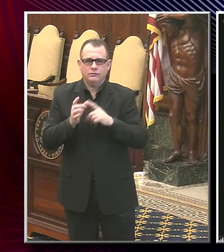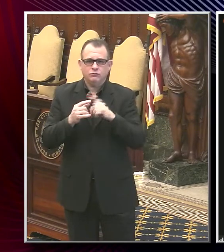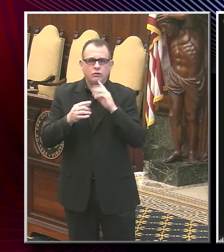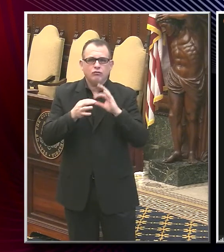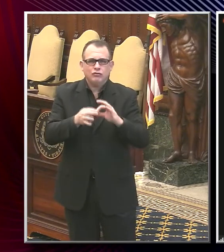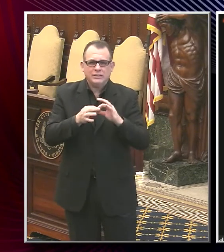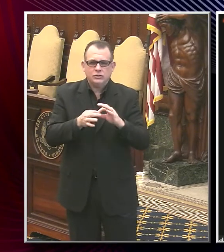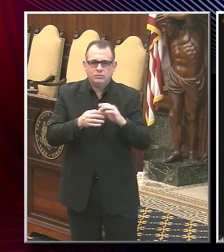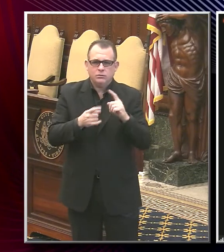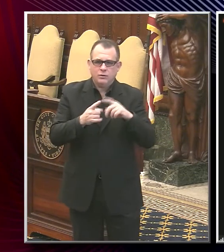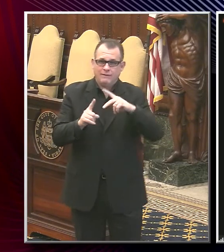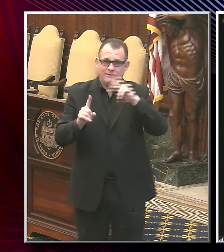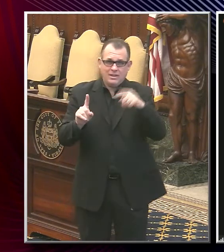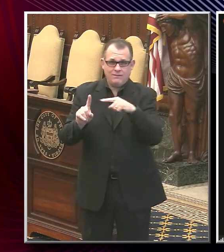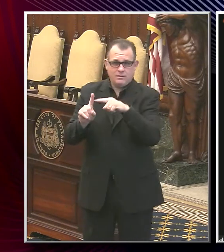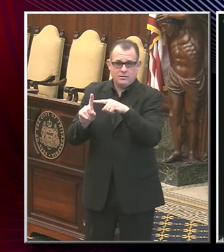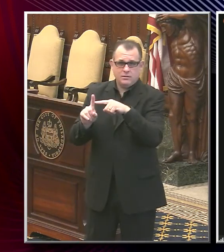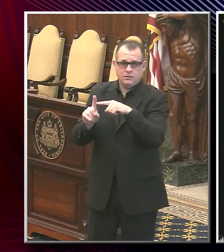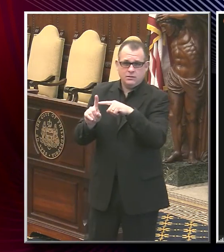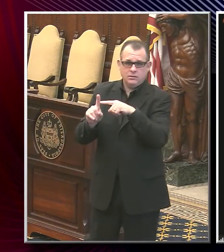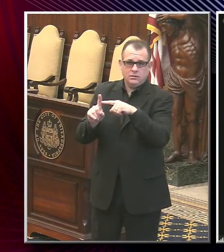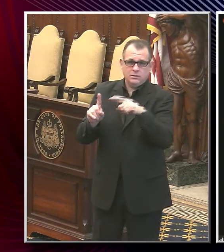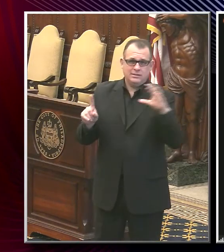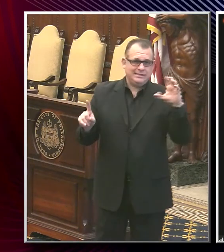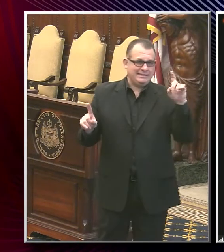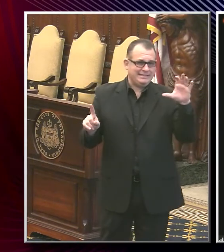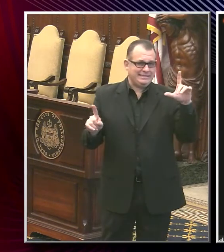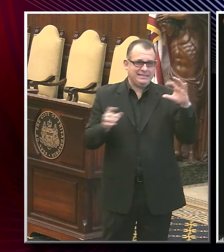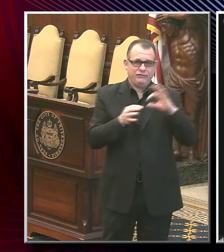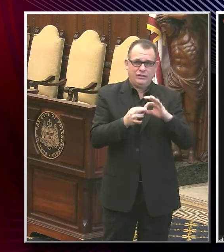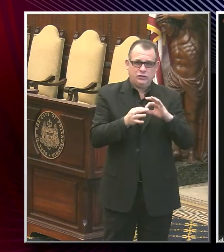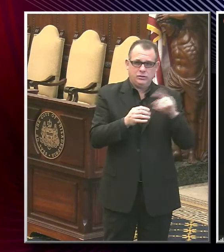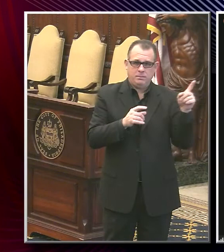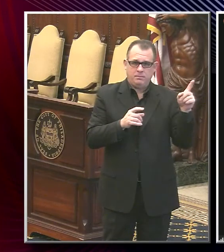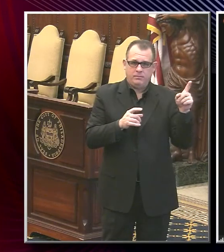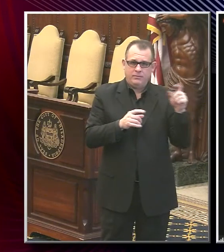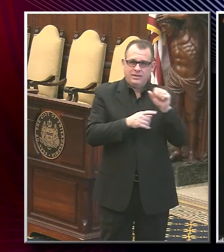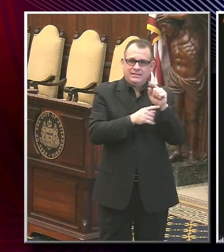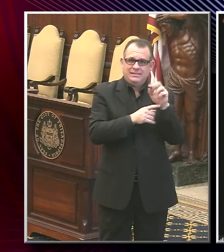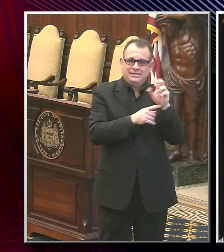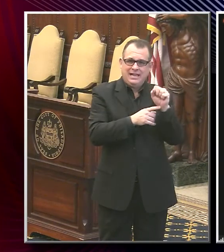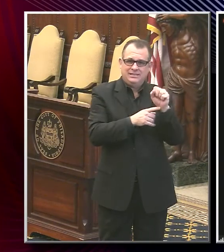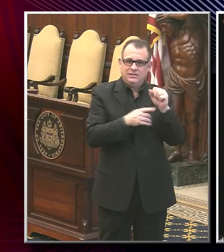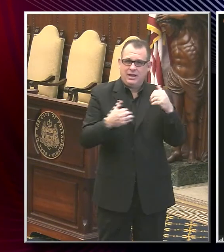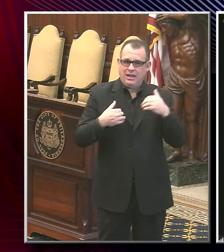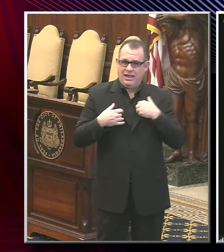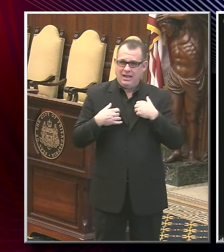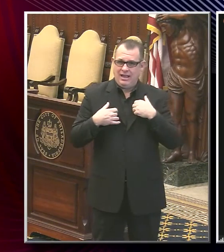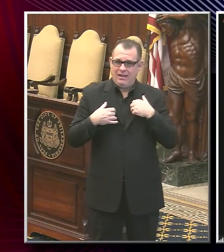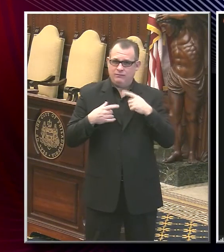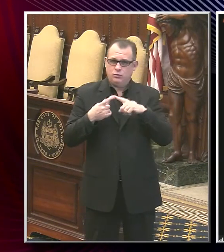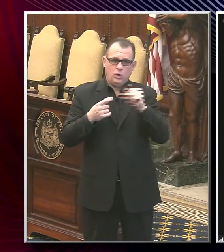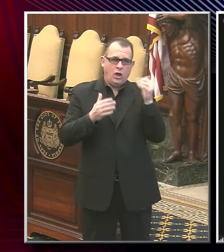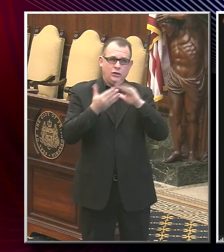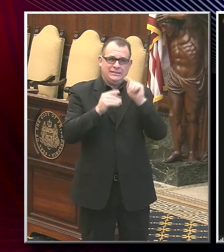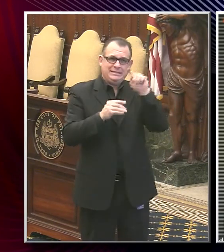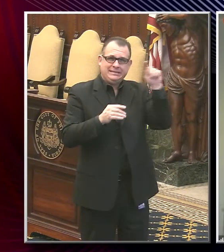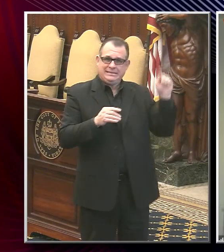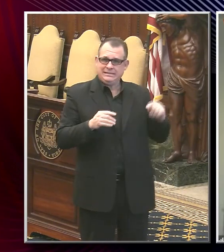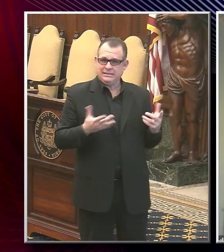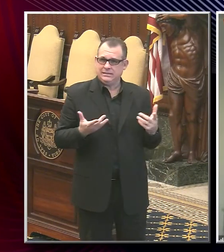that the Philadelphia itself has to the CDC? What status is Philly in as compared to other